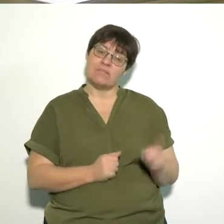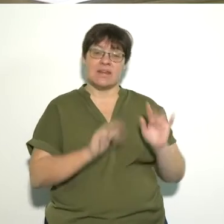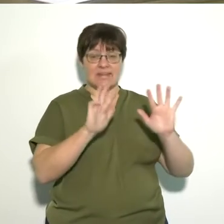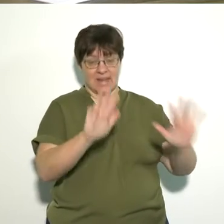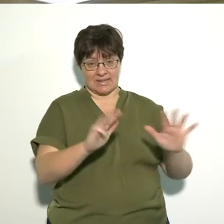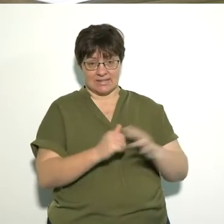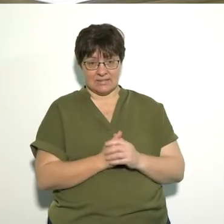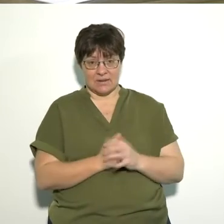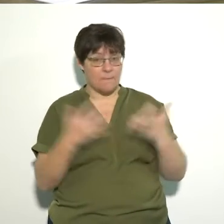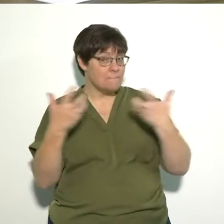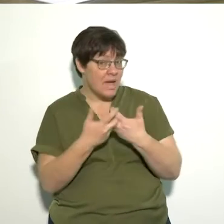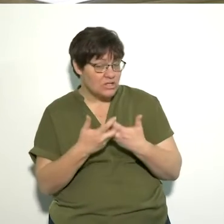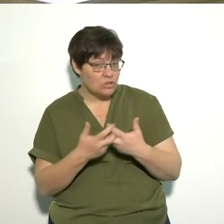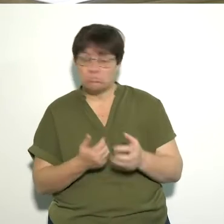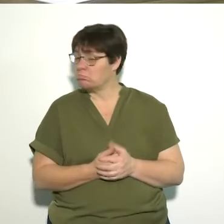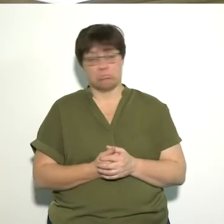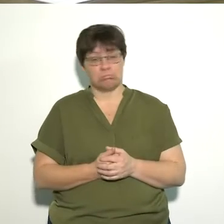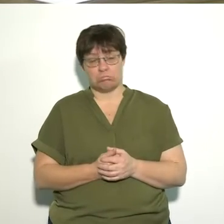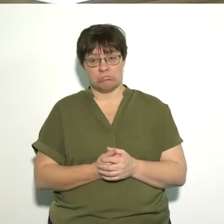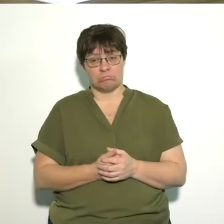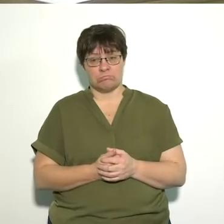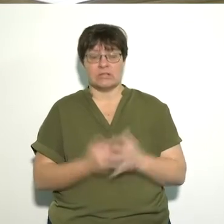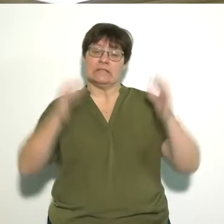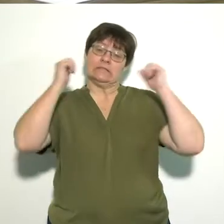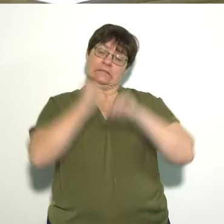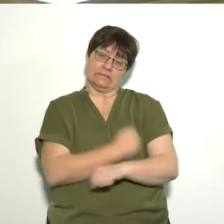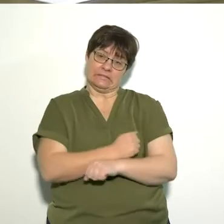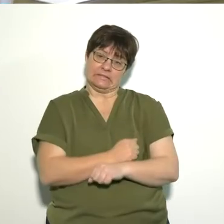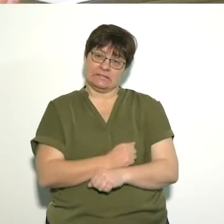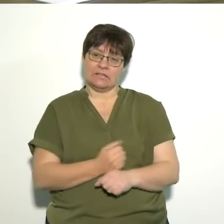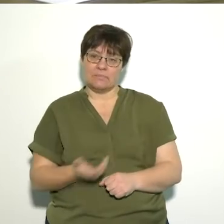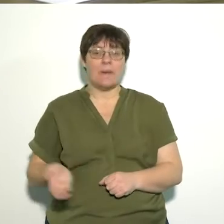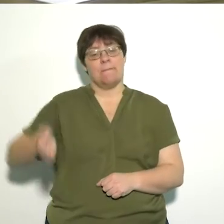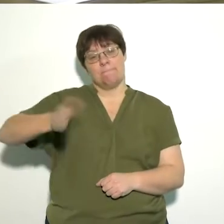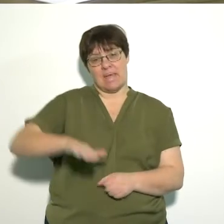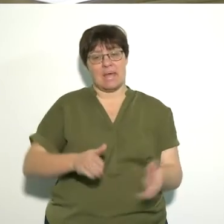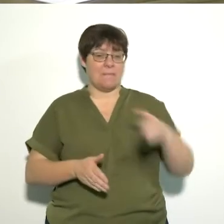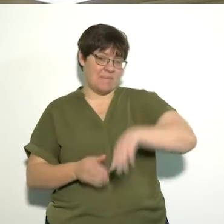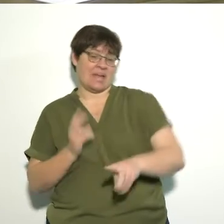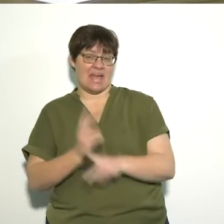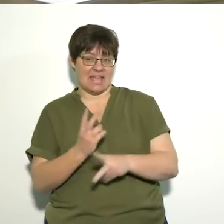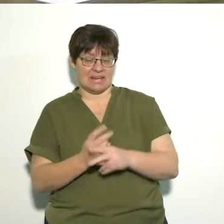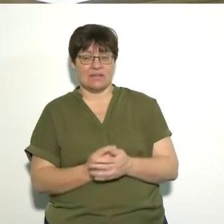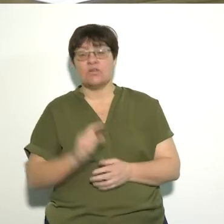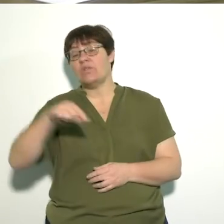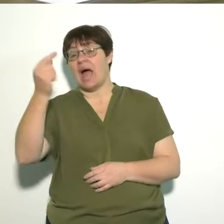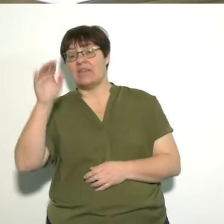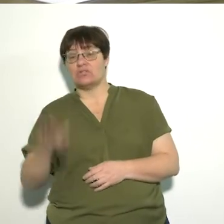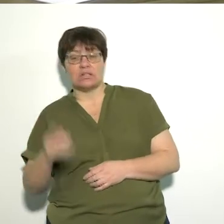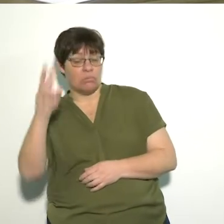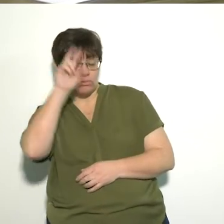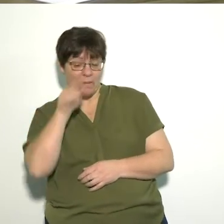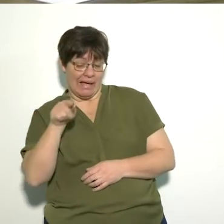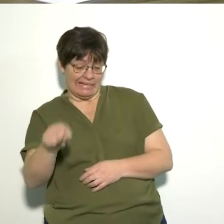numeral 9. Does that match? No, it doesn't. Oh dear. We'll have to turn that back over. Now the other child has to